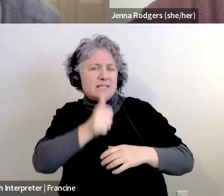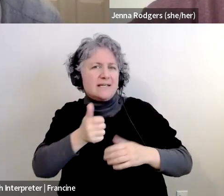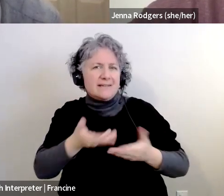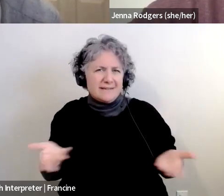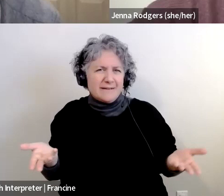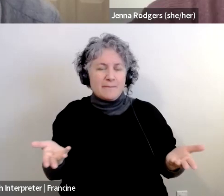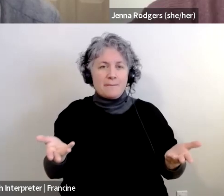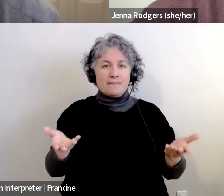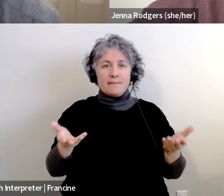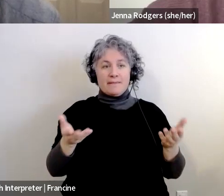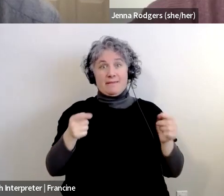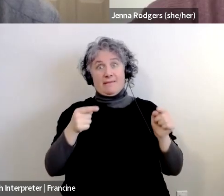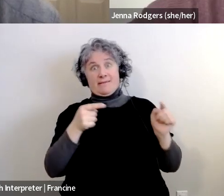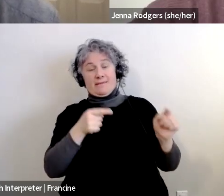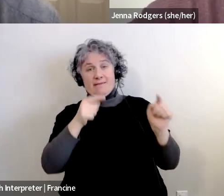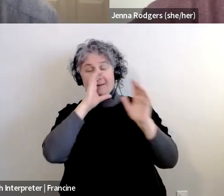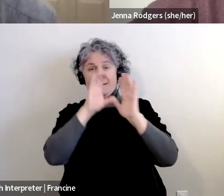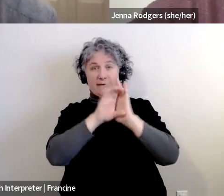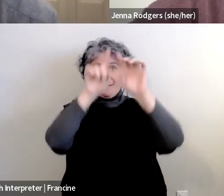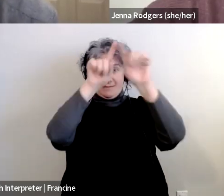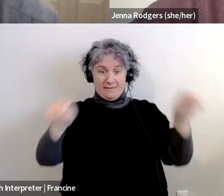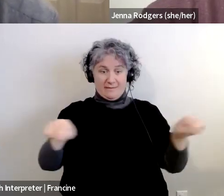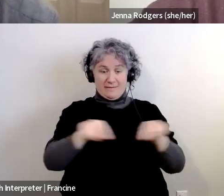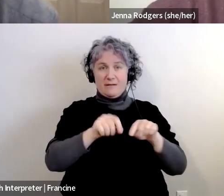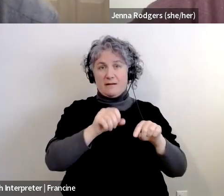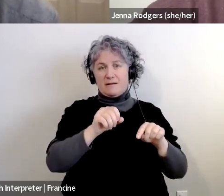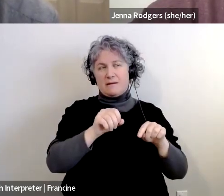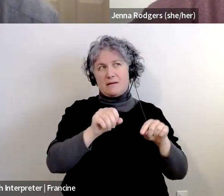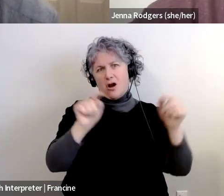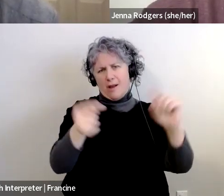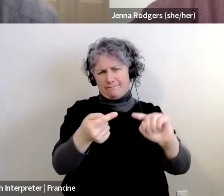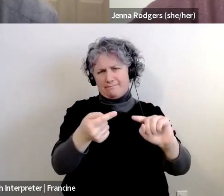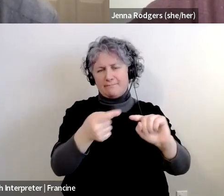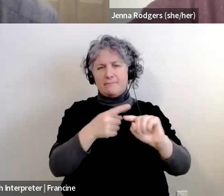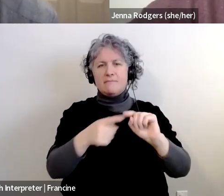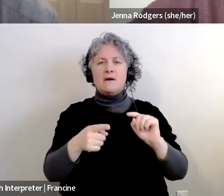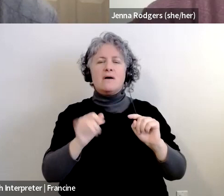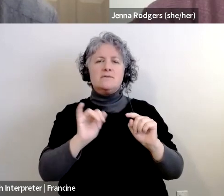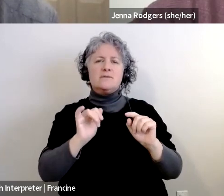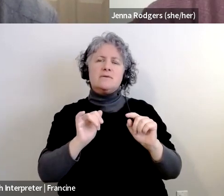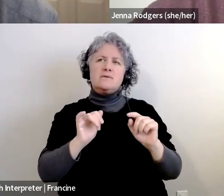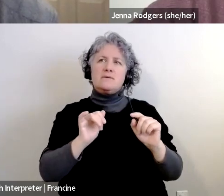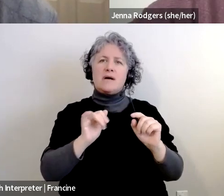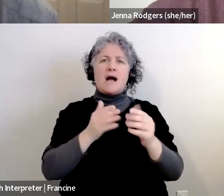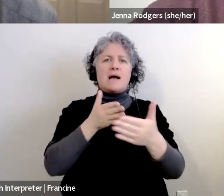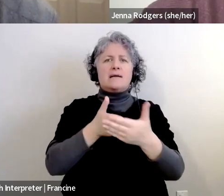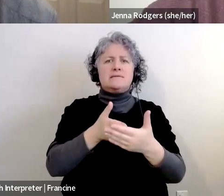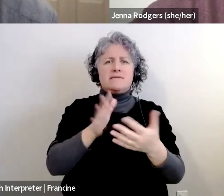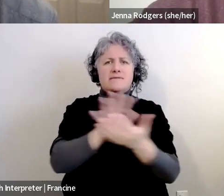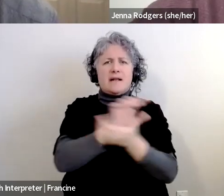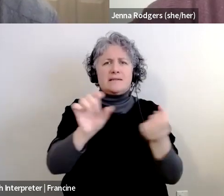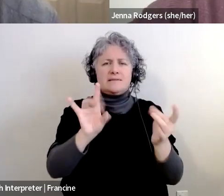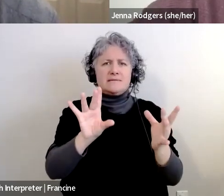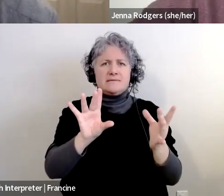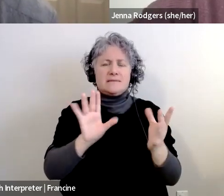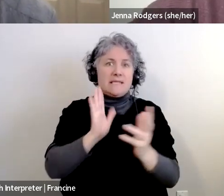it's a pyramid of harm, but it's also, again, it's about a pyramid of kind of anti-violence, where we can interrupt, where we can not validate, and where we